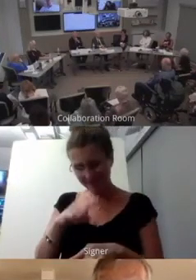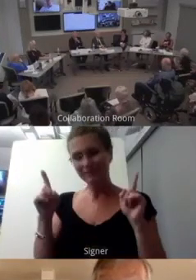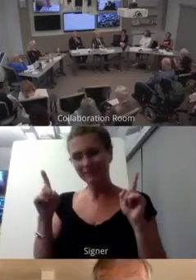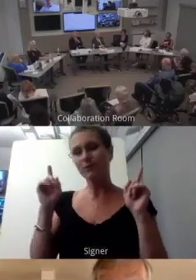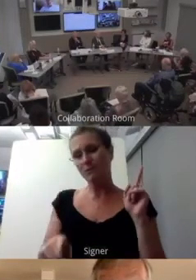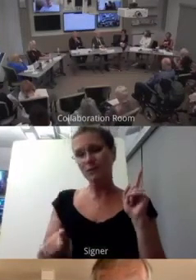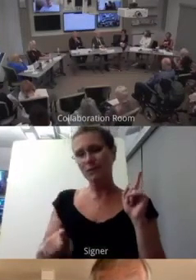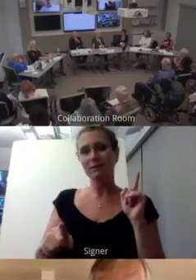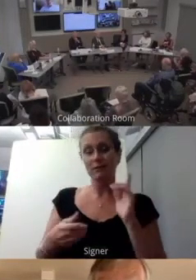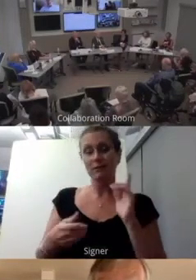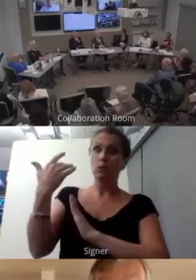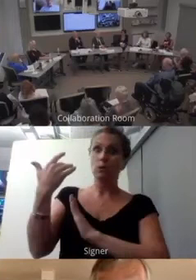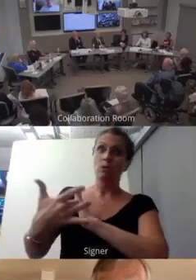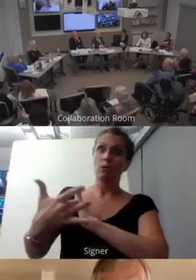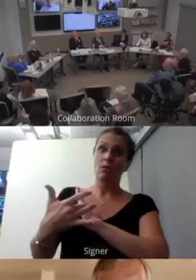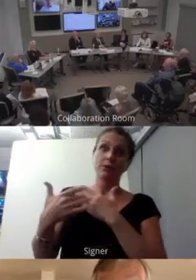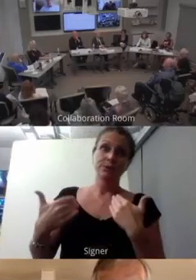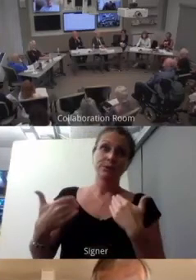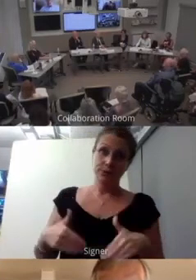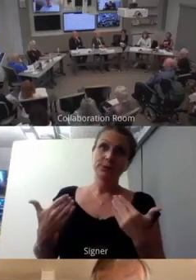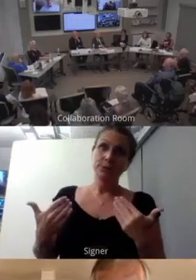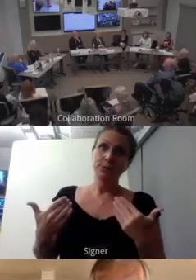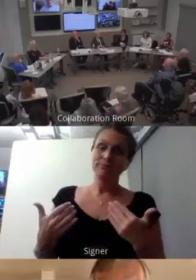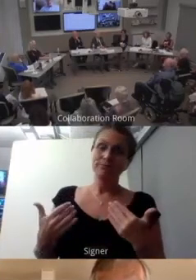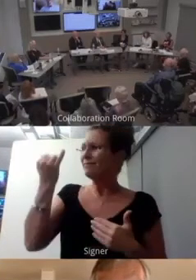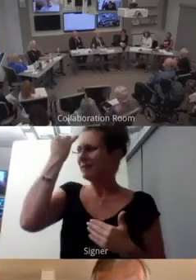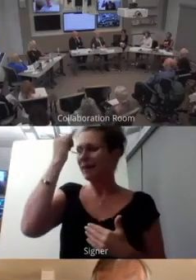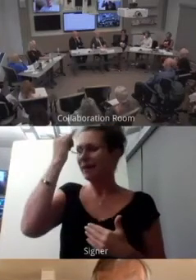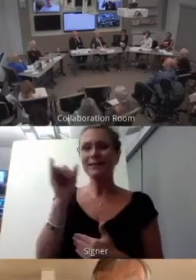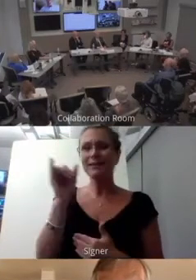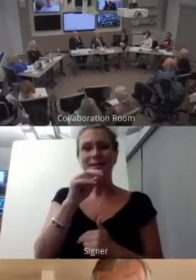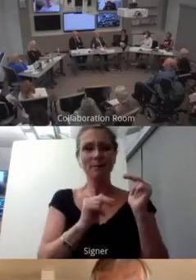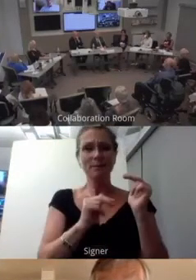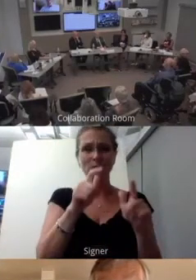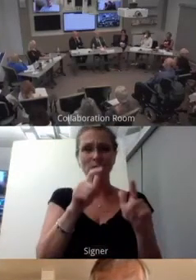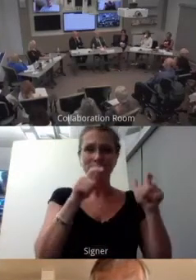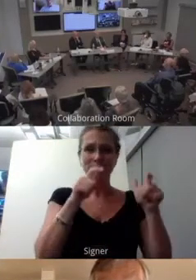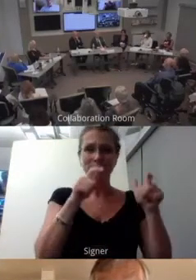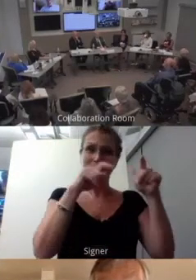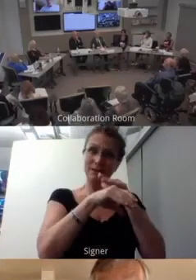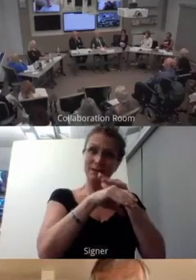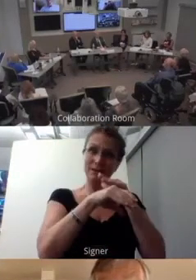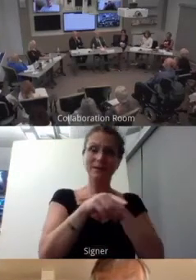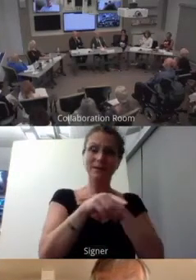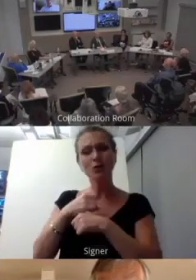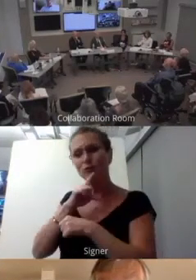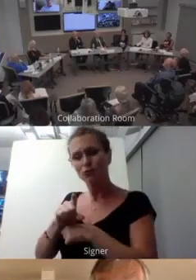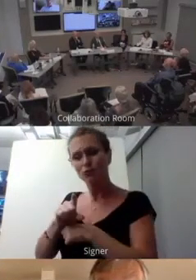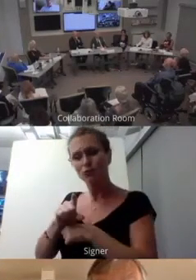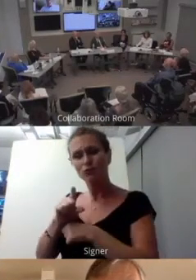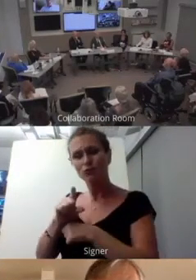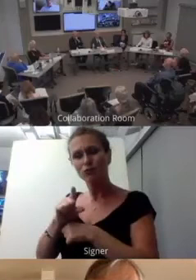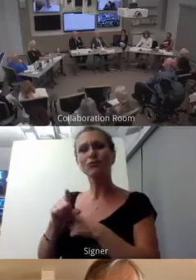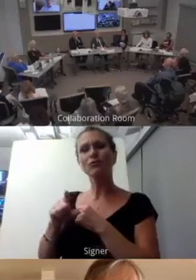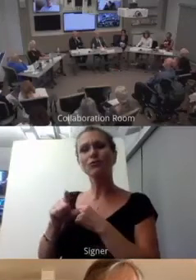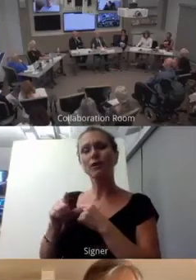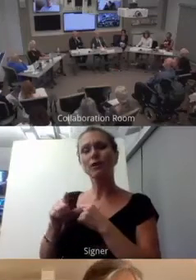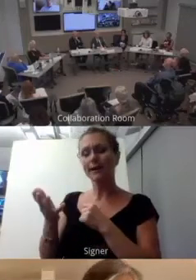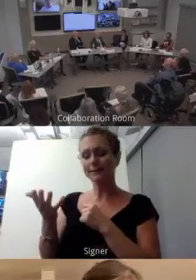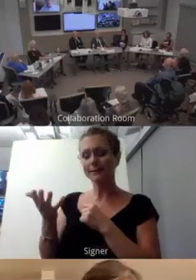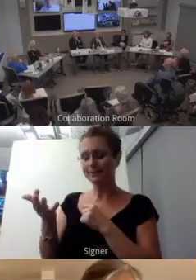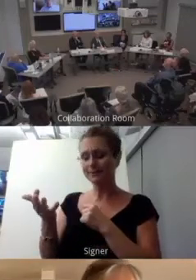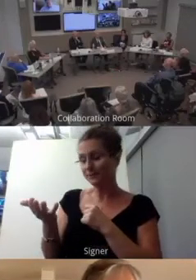a building accessible. You're making the the environment, the